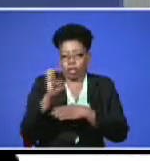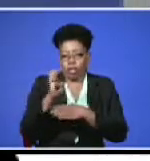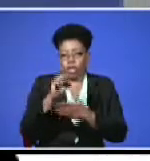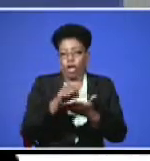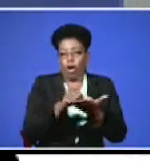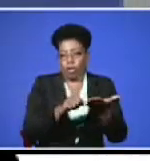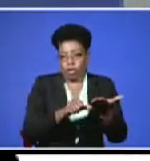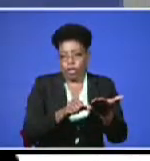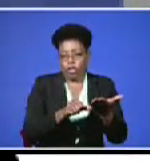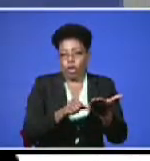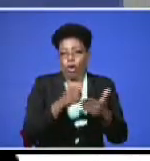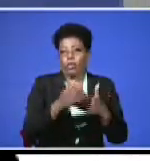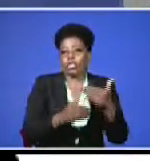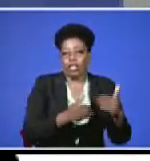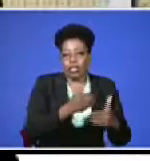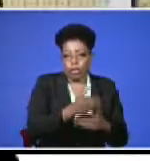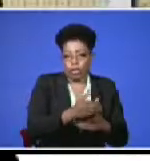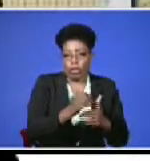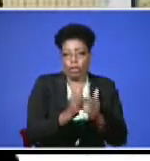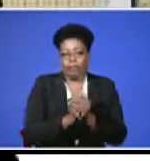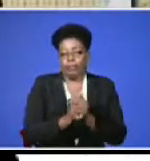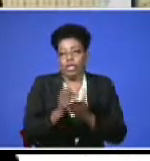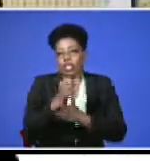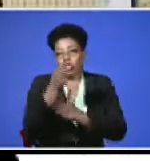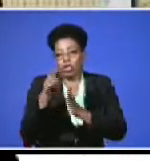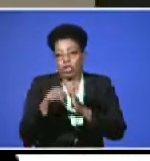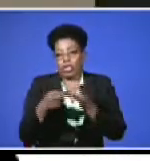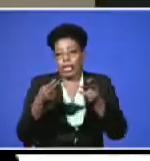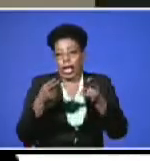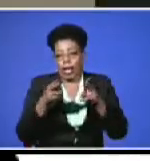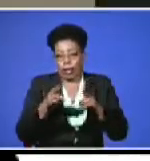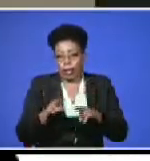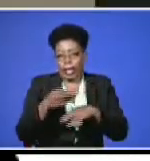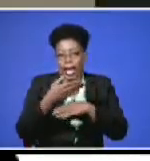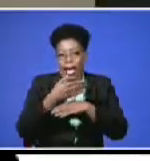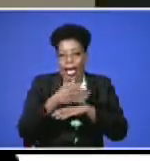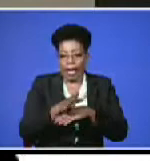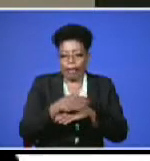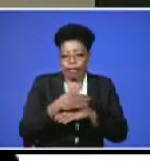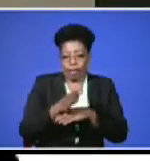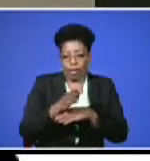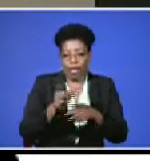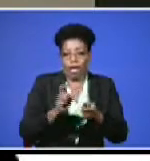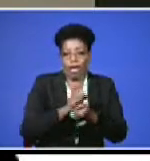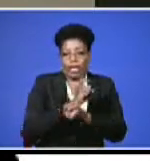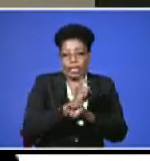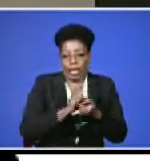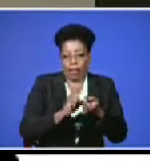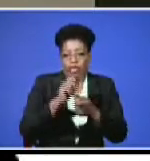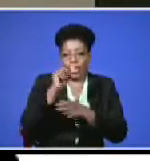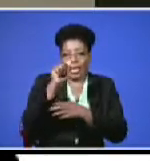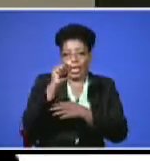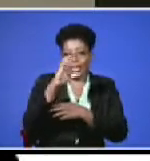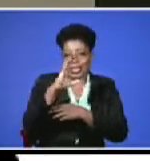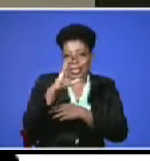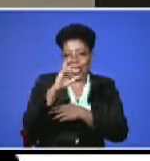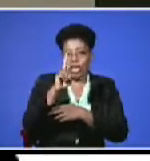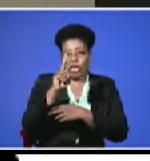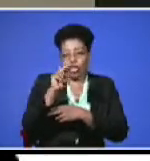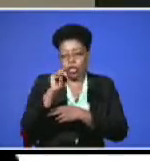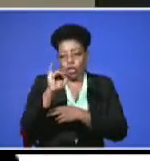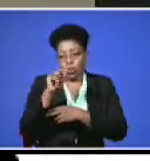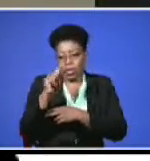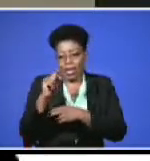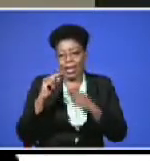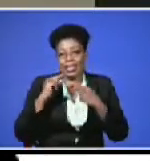this update. A solution is on the way. After alleged sabotage of chilling and air conditioning units at the critical